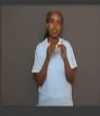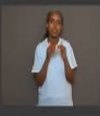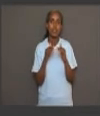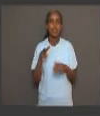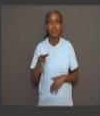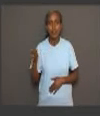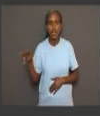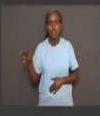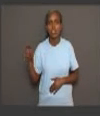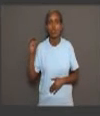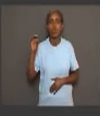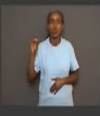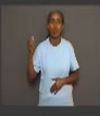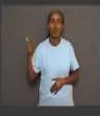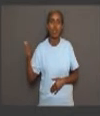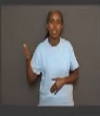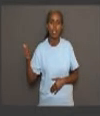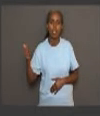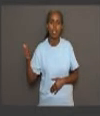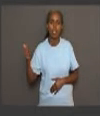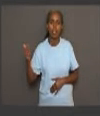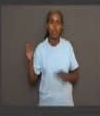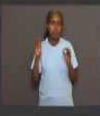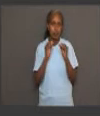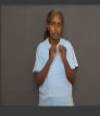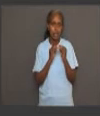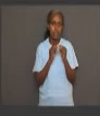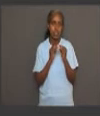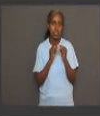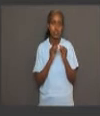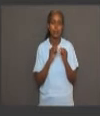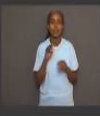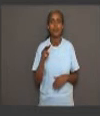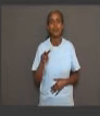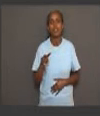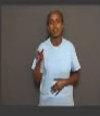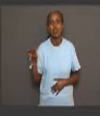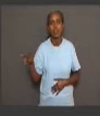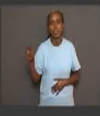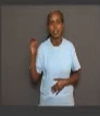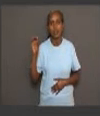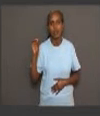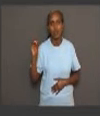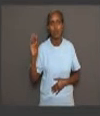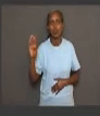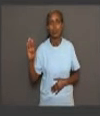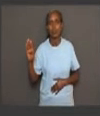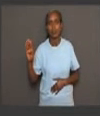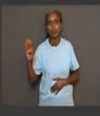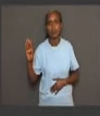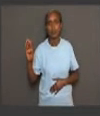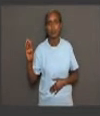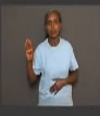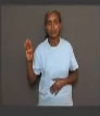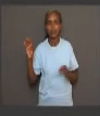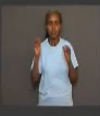equals vector OA plus vector